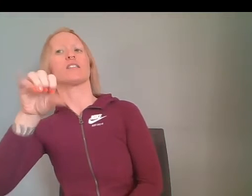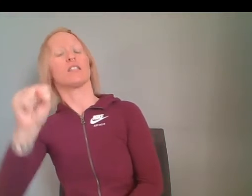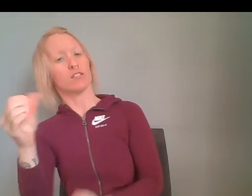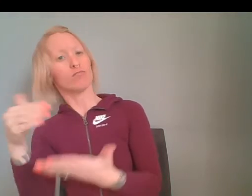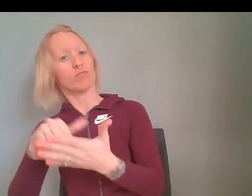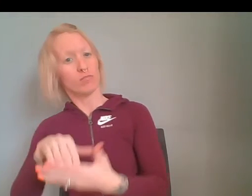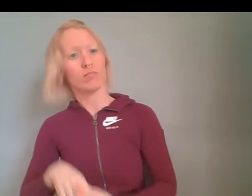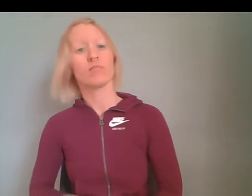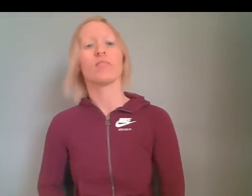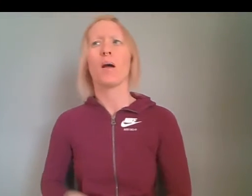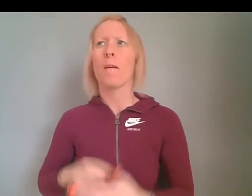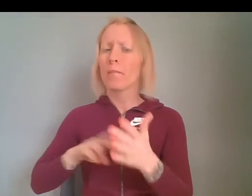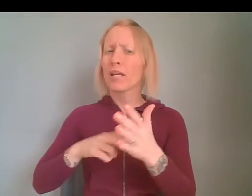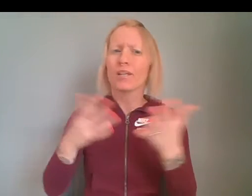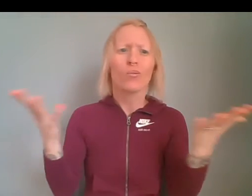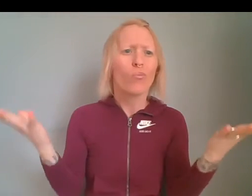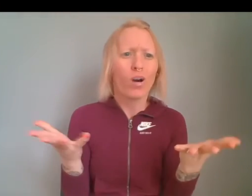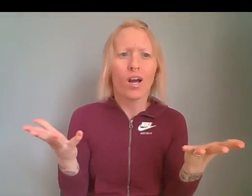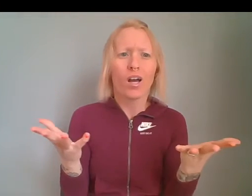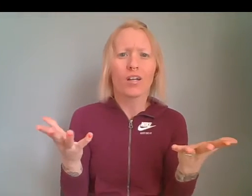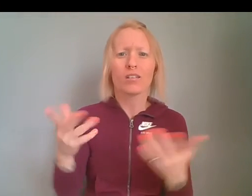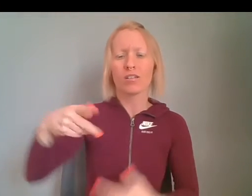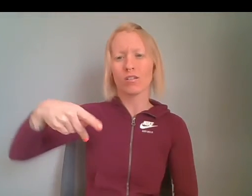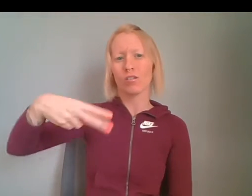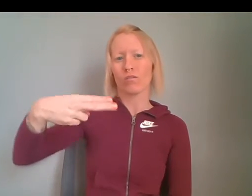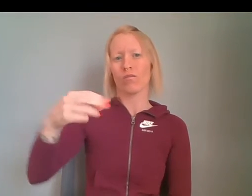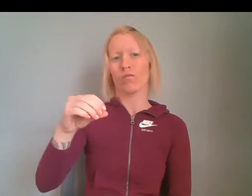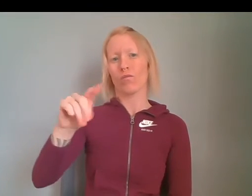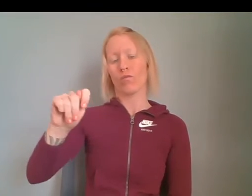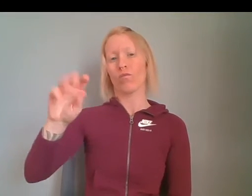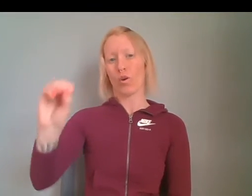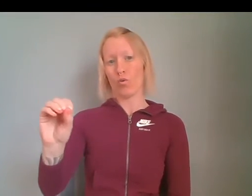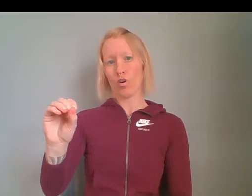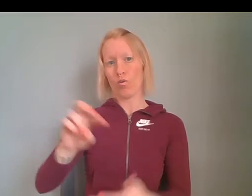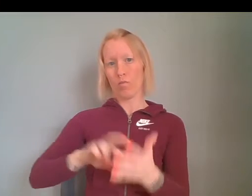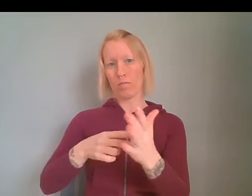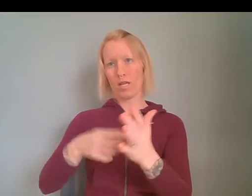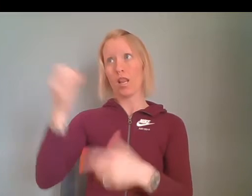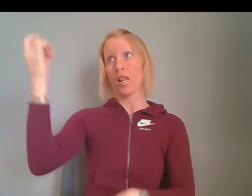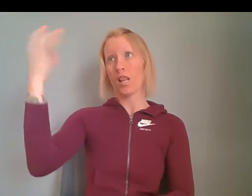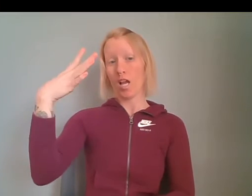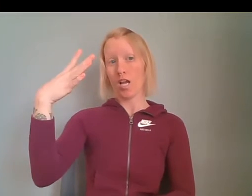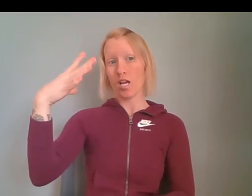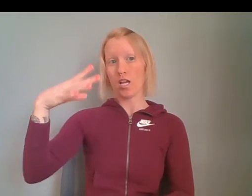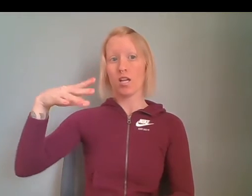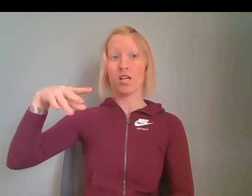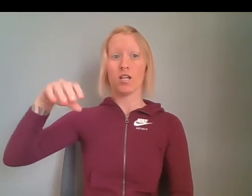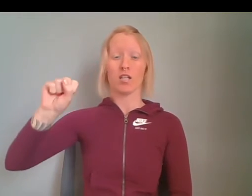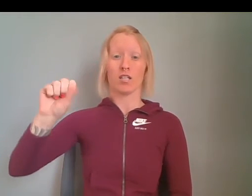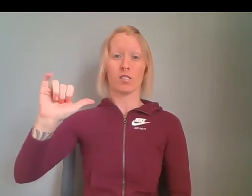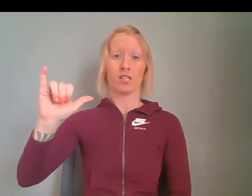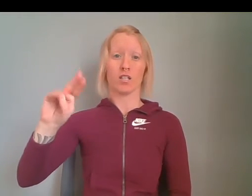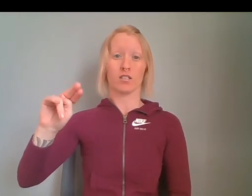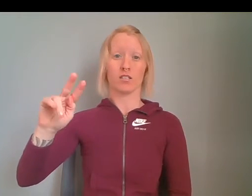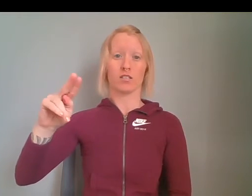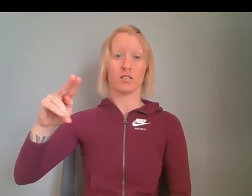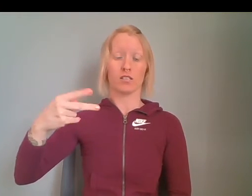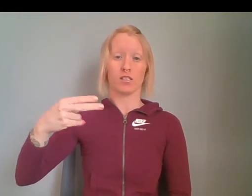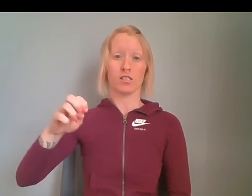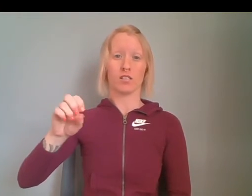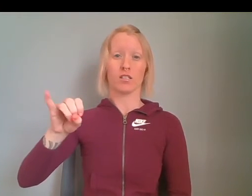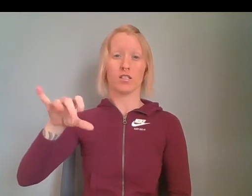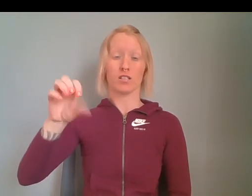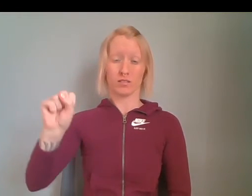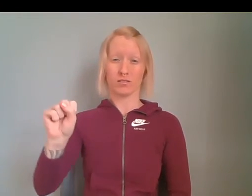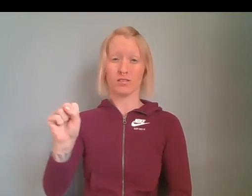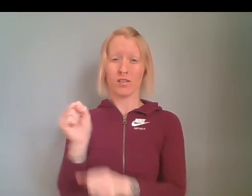Photosynthesis, which means, photo means light, synthesis means to make. So they get their energy through photosynthesis. I wish